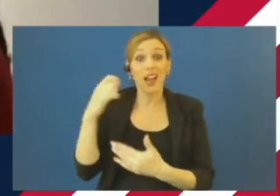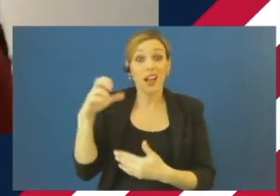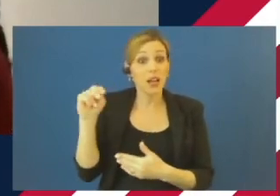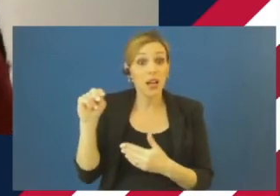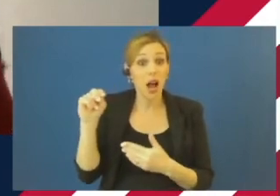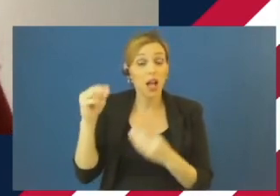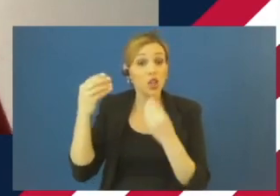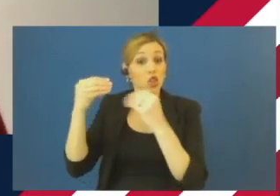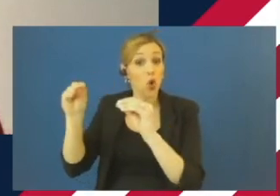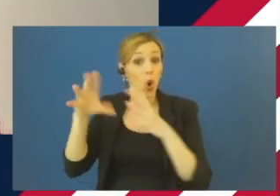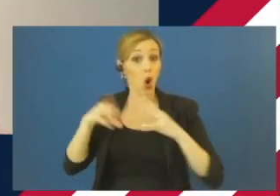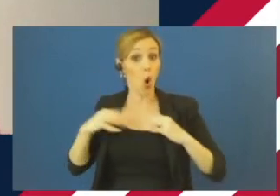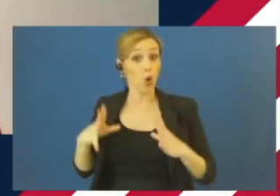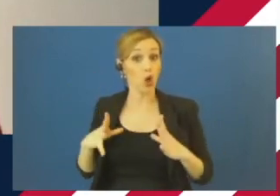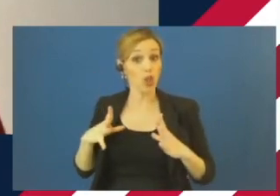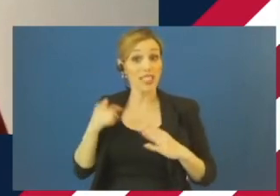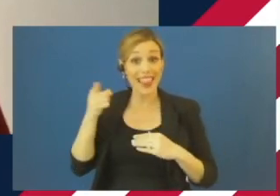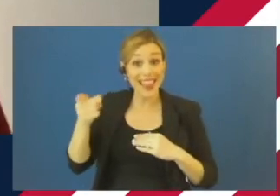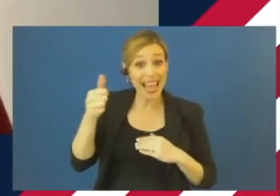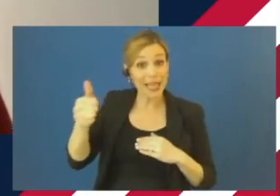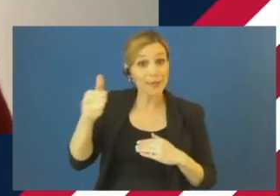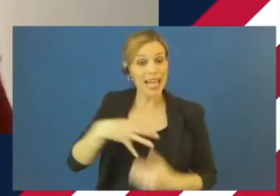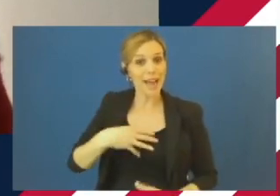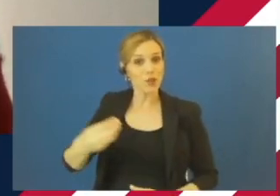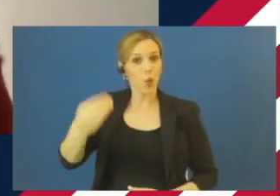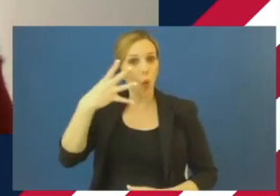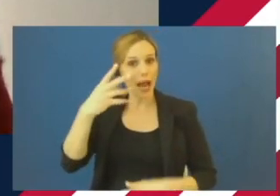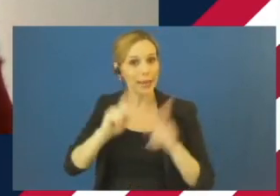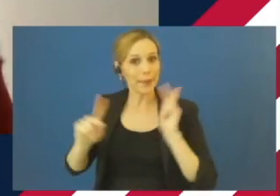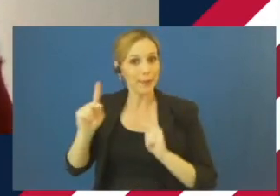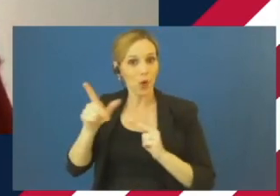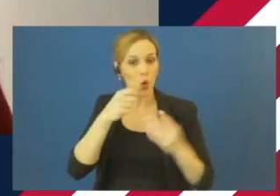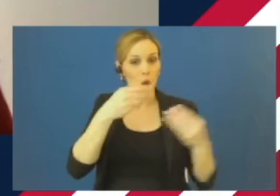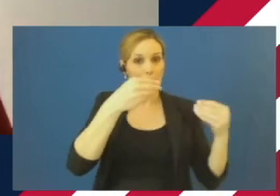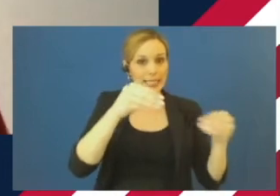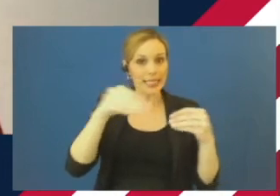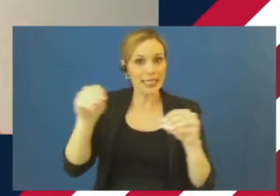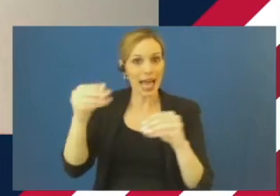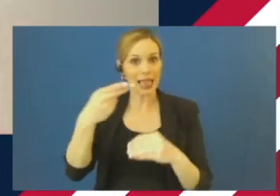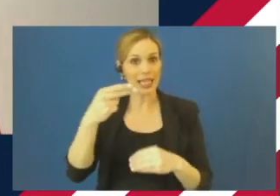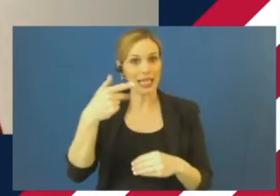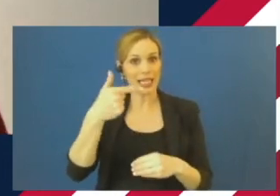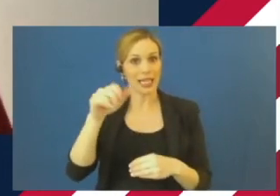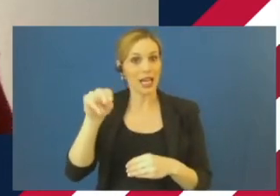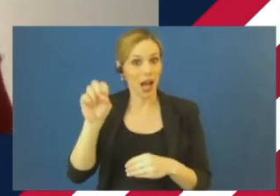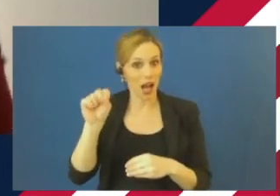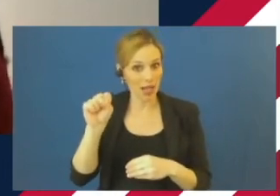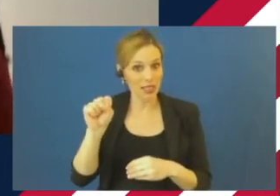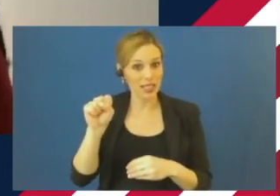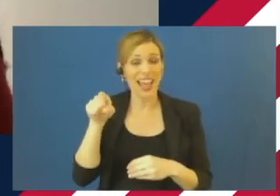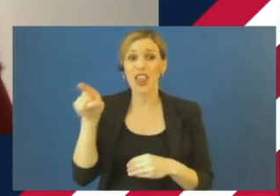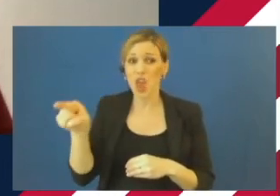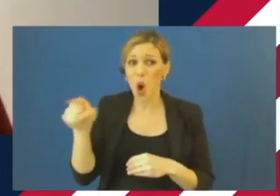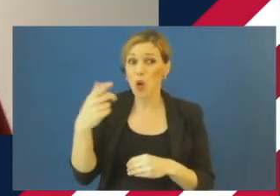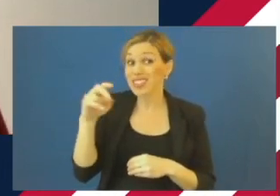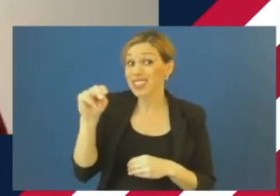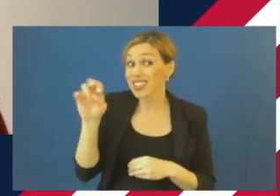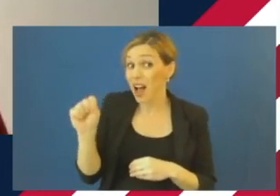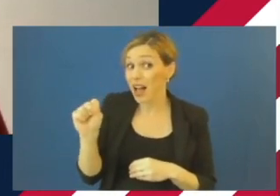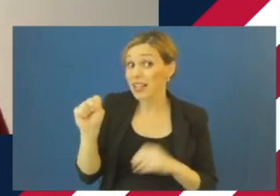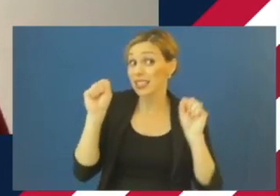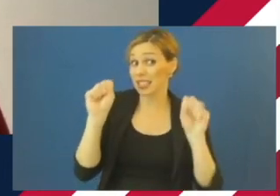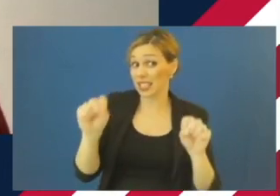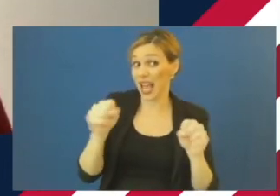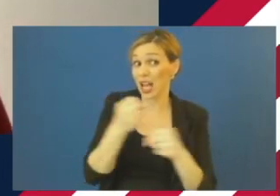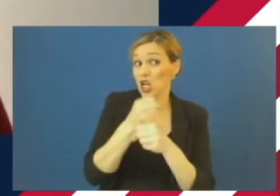who look the other way as traffickers or straw purchasers buy guns that are quickly used to terrorize Black communities. This crisis is not